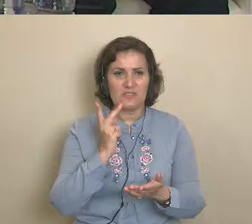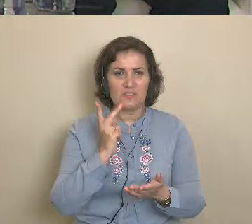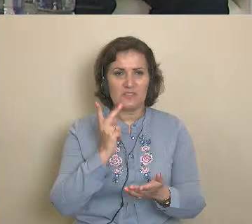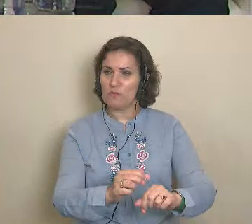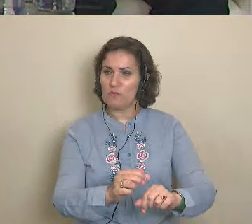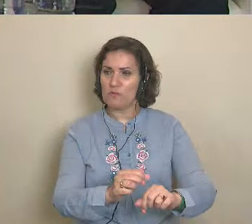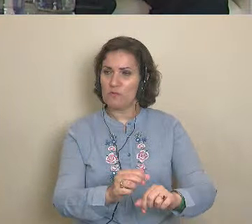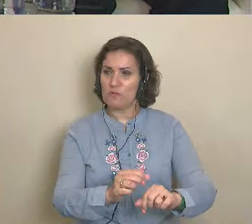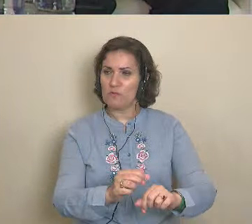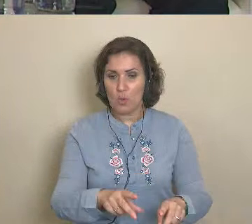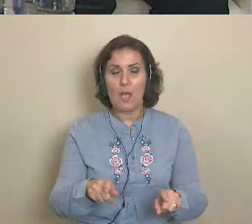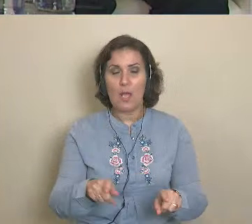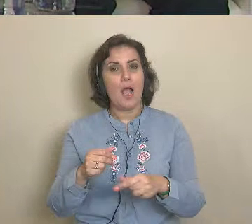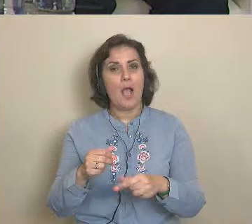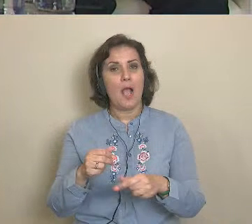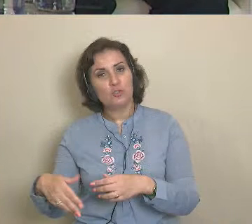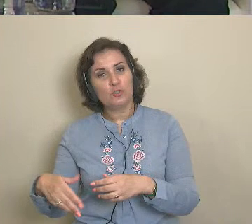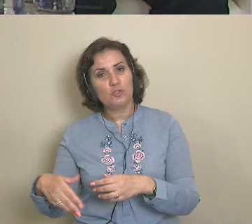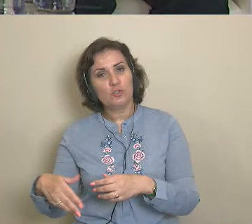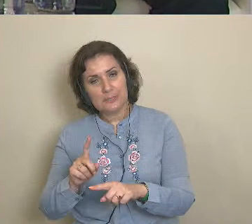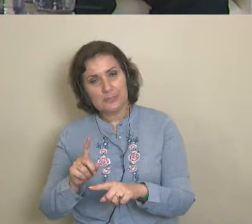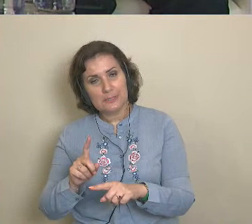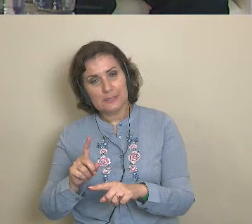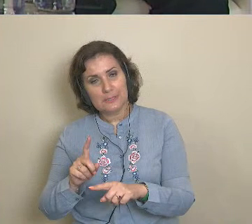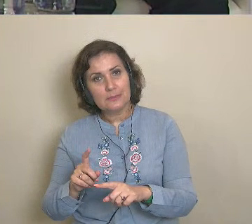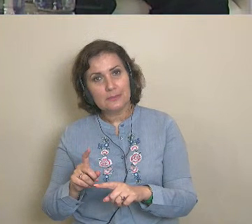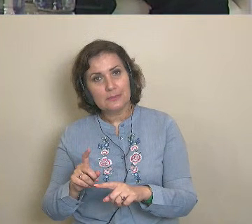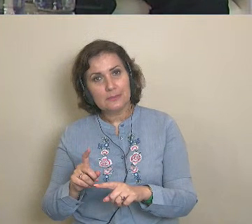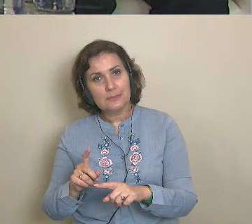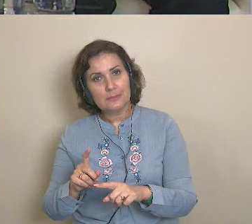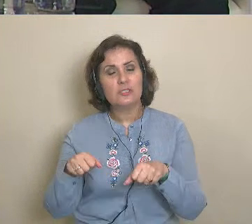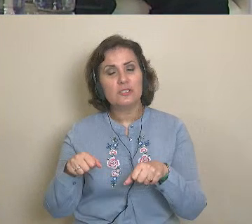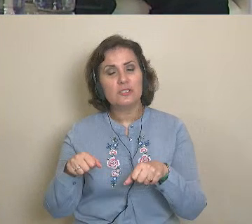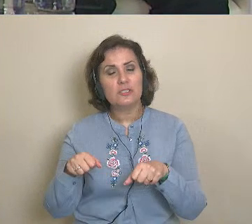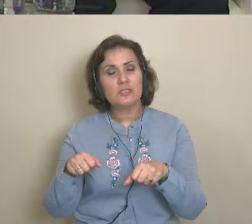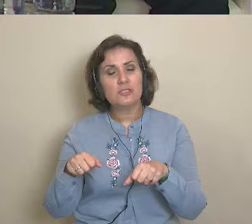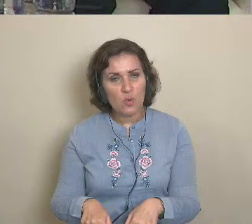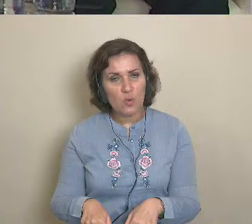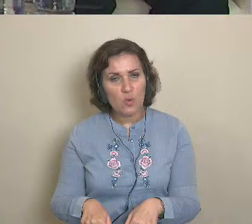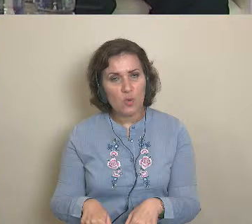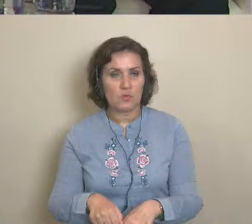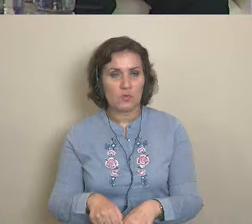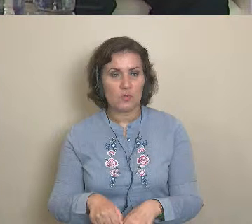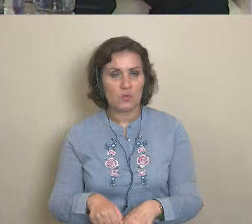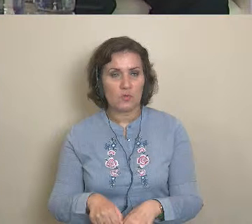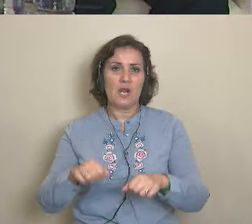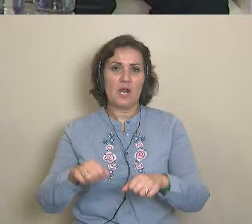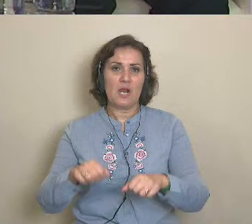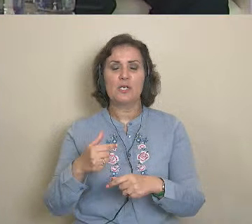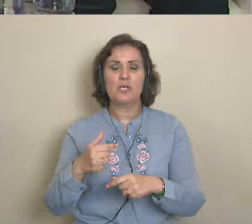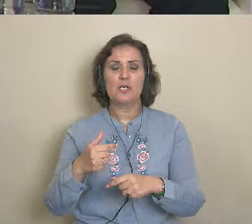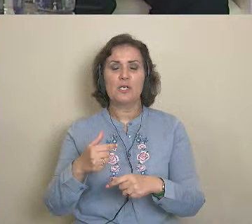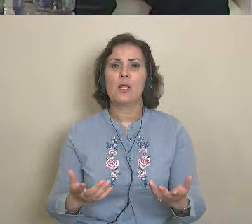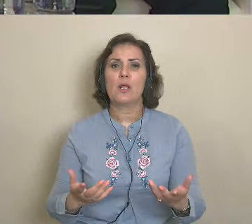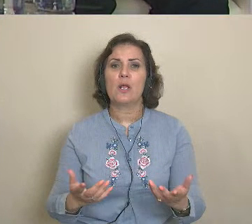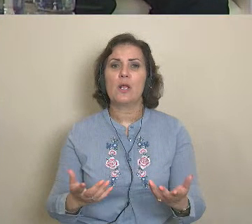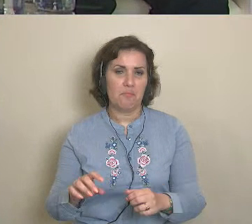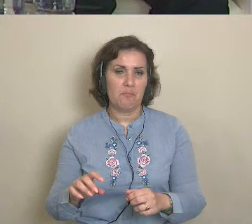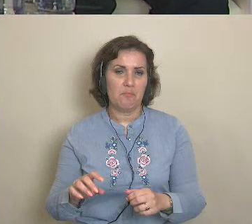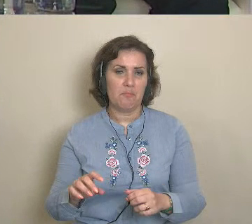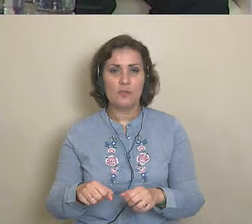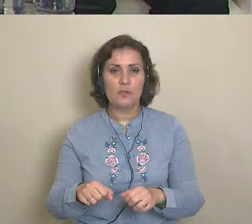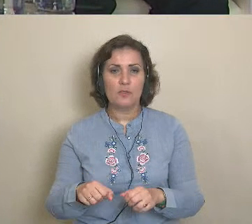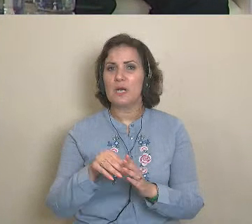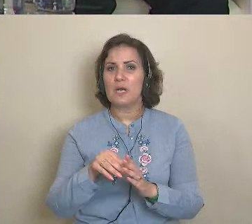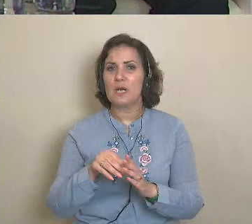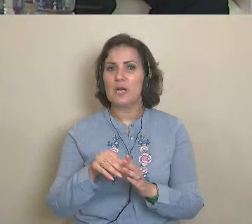the one hand, there is the question of security, but on the other hand, there is a constitutional right of an individual, and this is the right